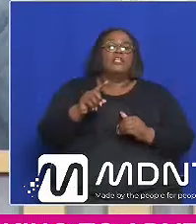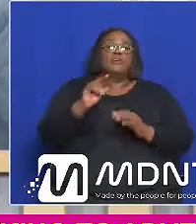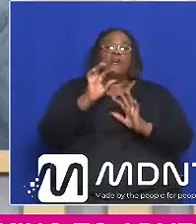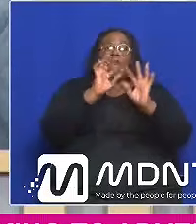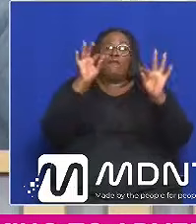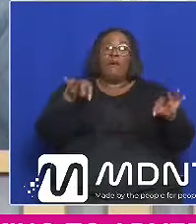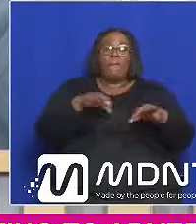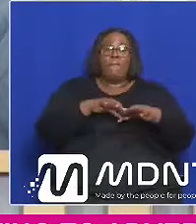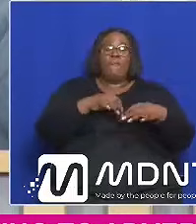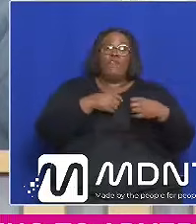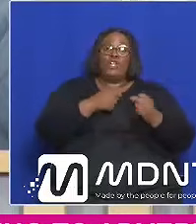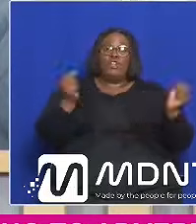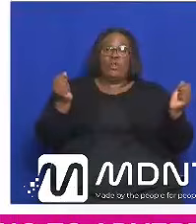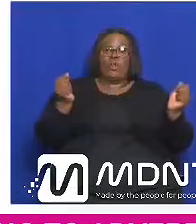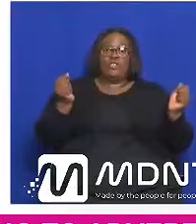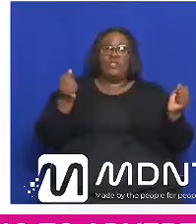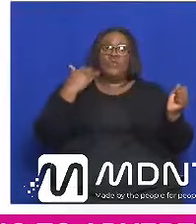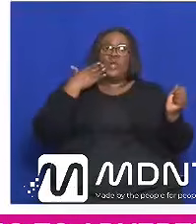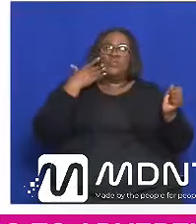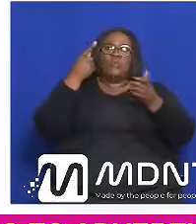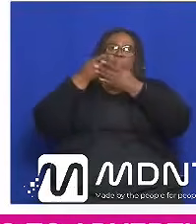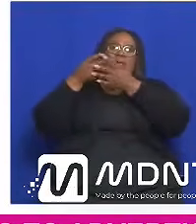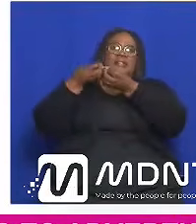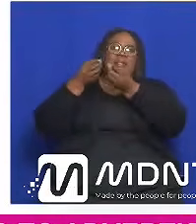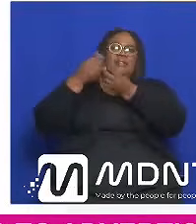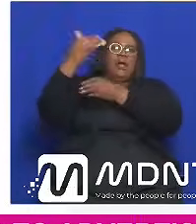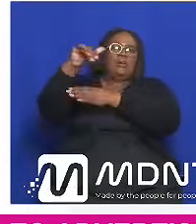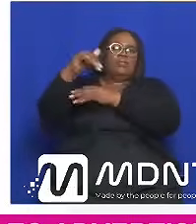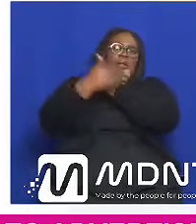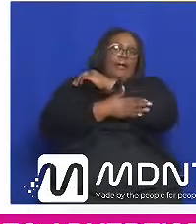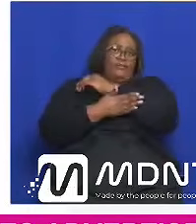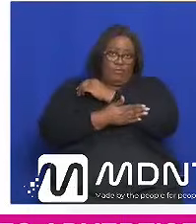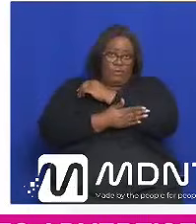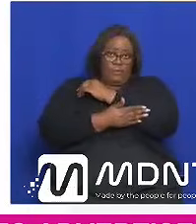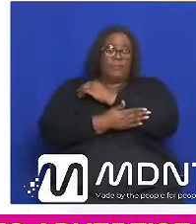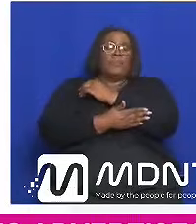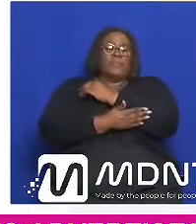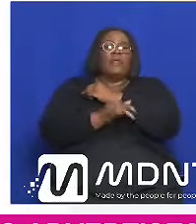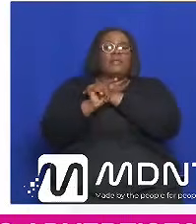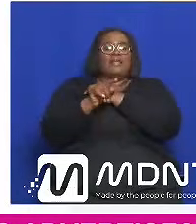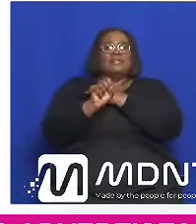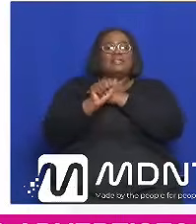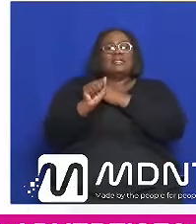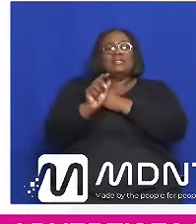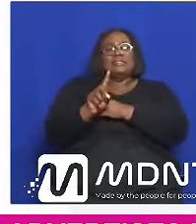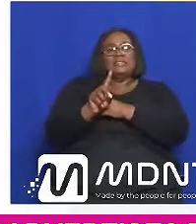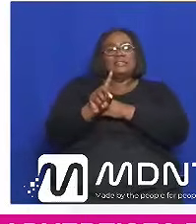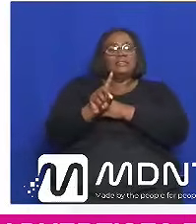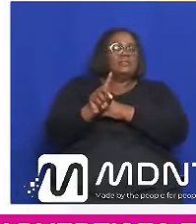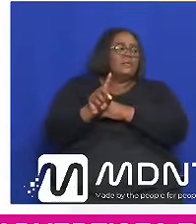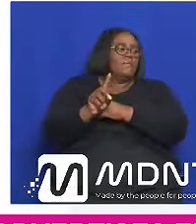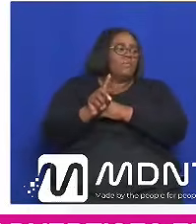Confirmed? Yes, I confirm. And this would appear to be the SAD